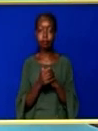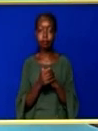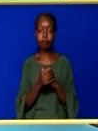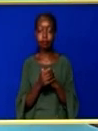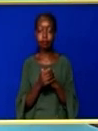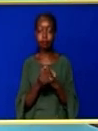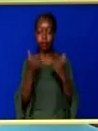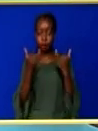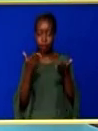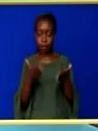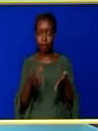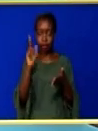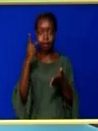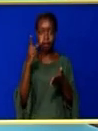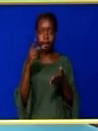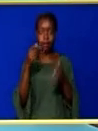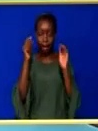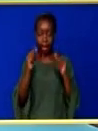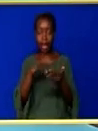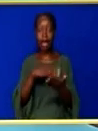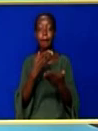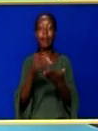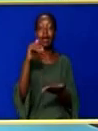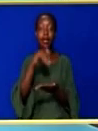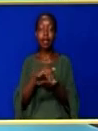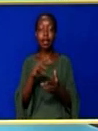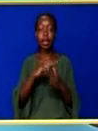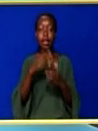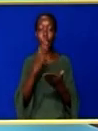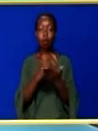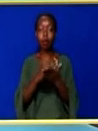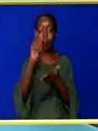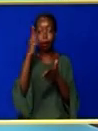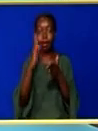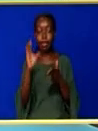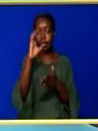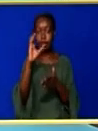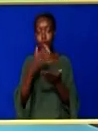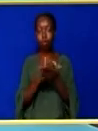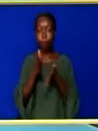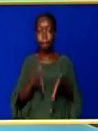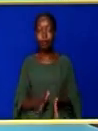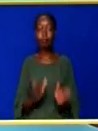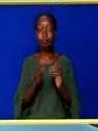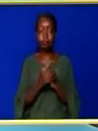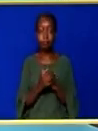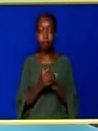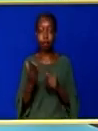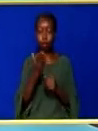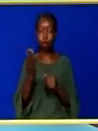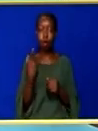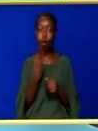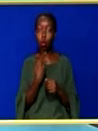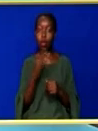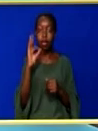you're in the Kenyan territory, you are allowed to reapply. And then you are confirmed as a Kenyan citizen by birth. Yes. So those are the only